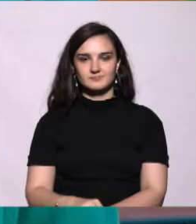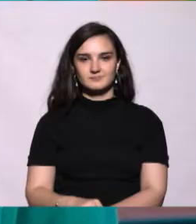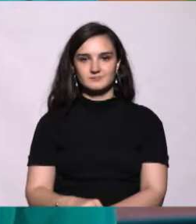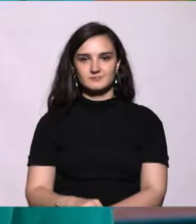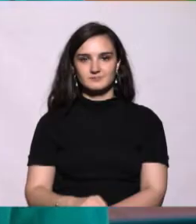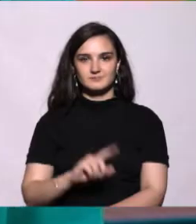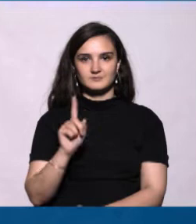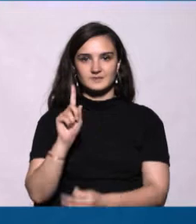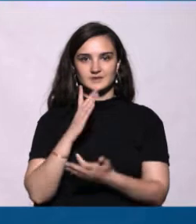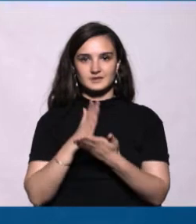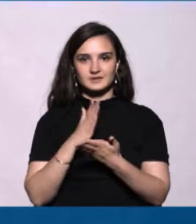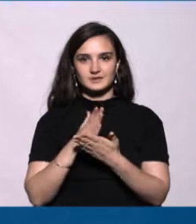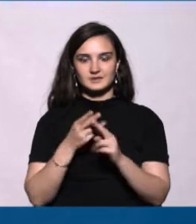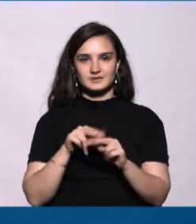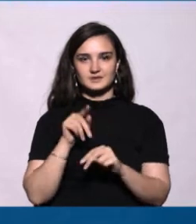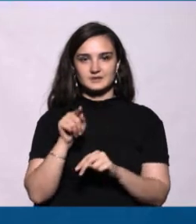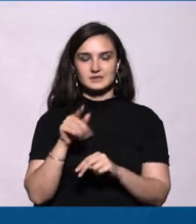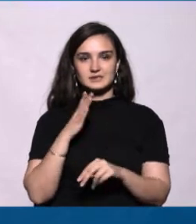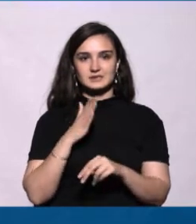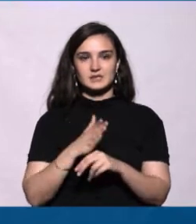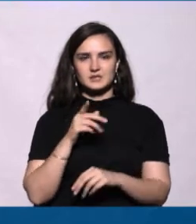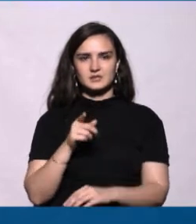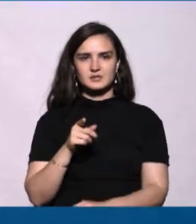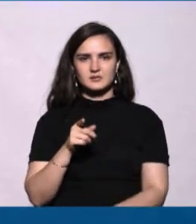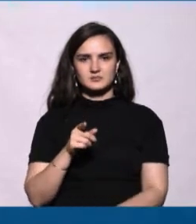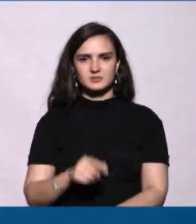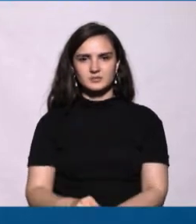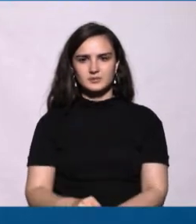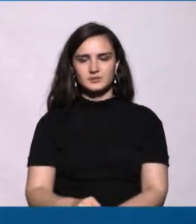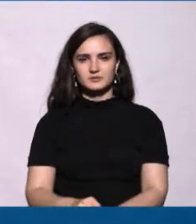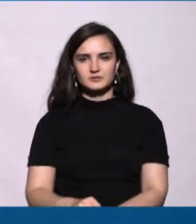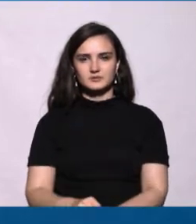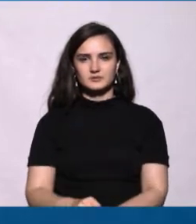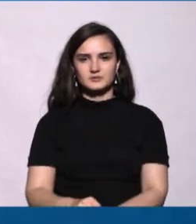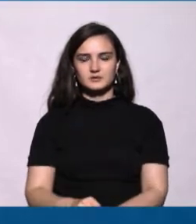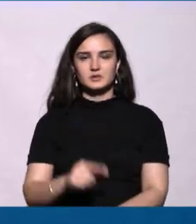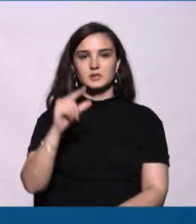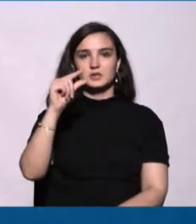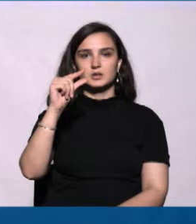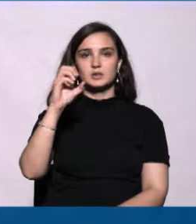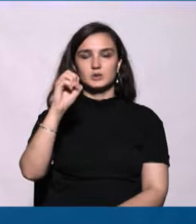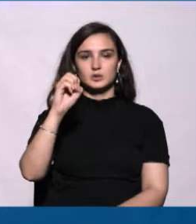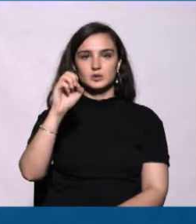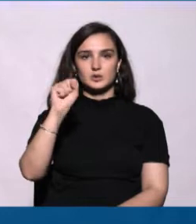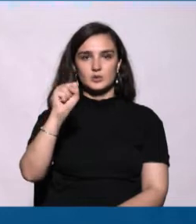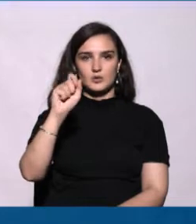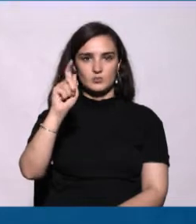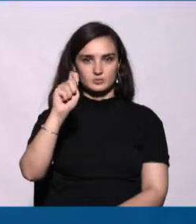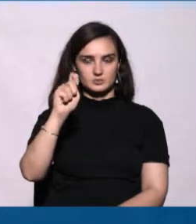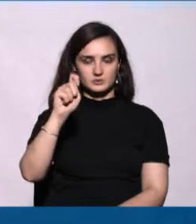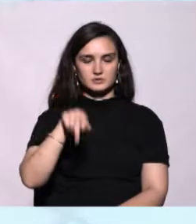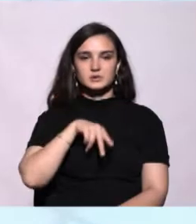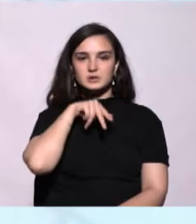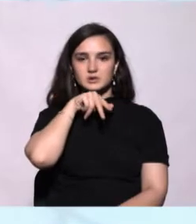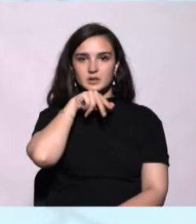What is it? Oh, it's a goat. Goat. A goat. Tcha.